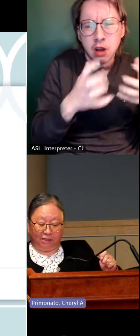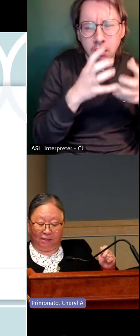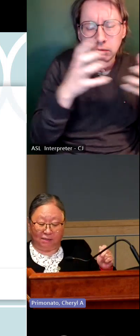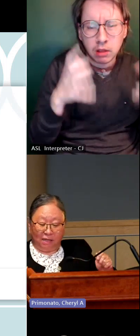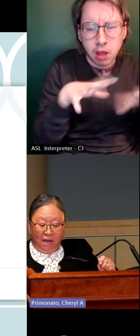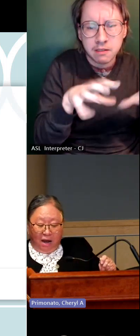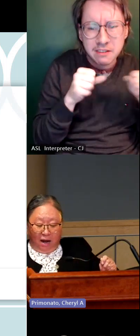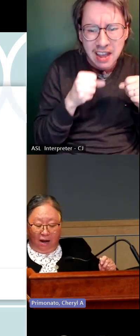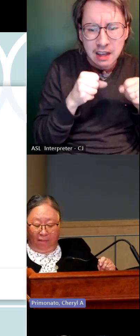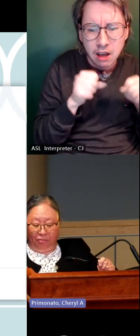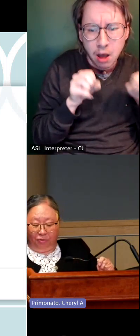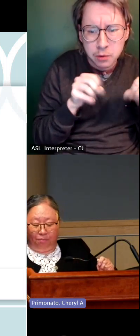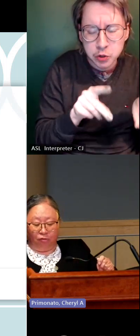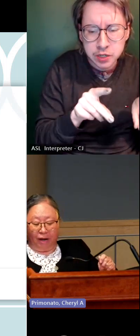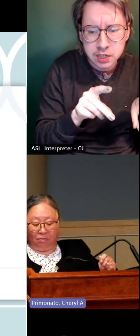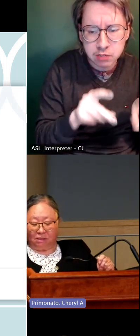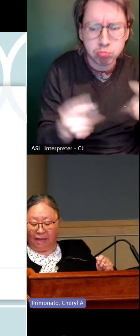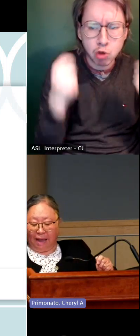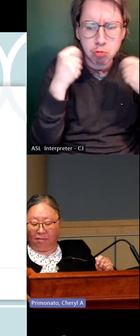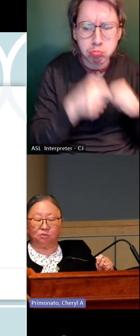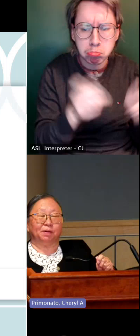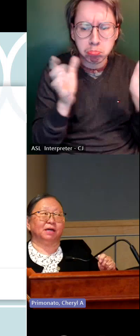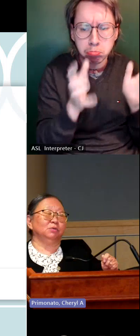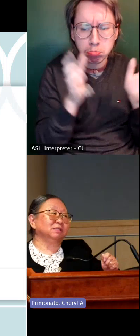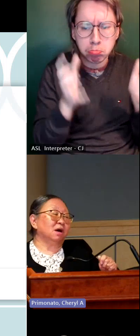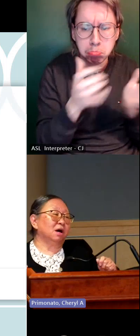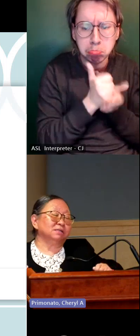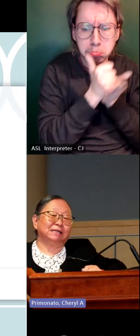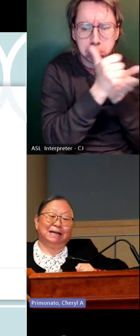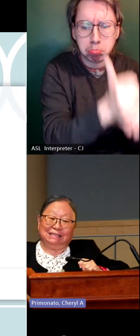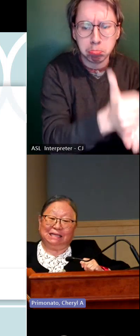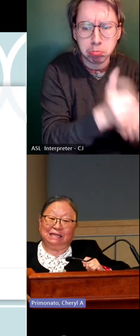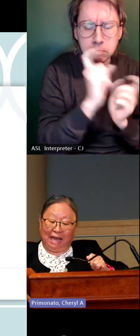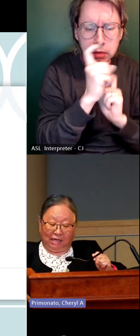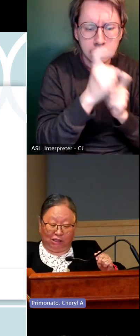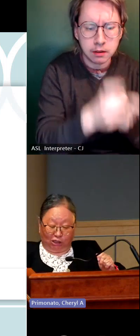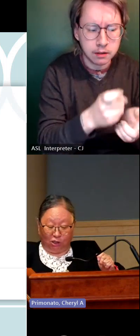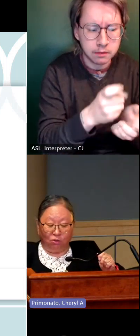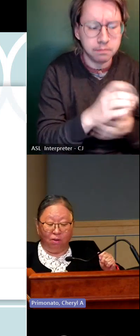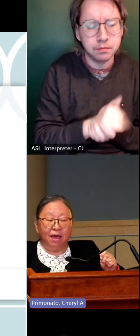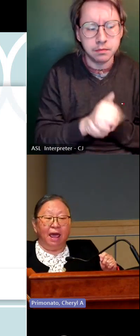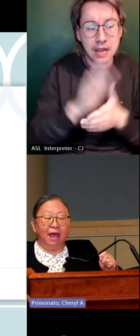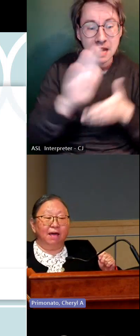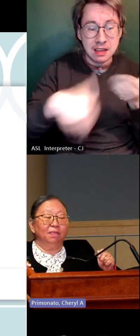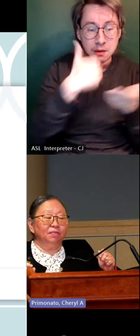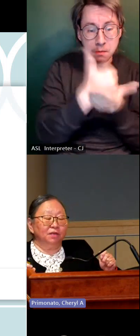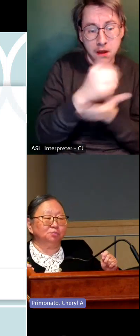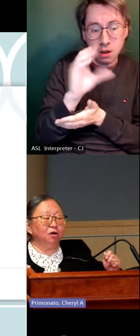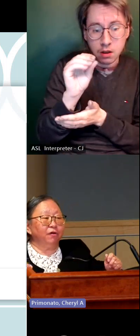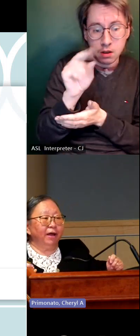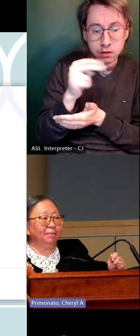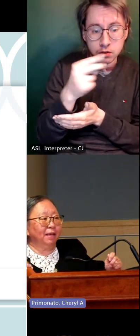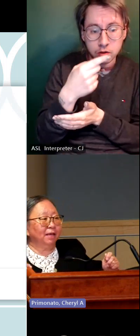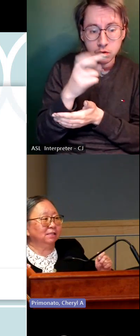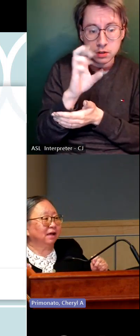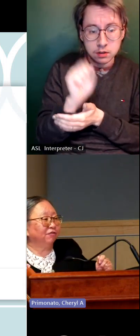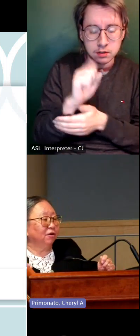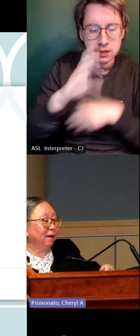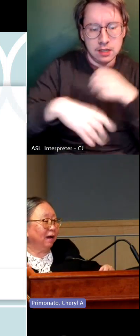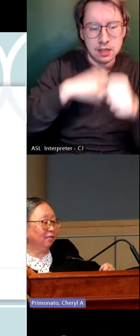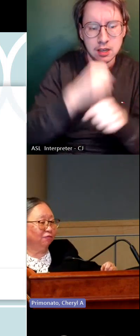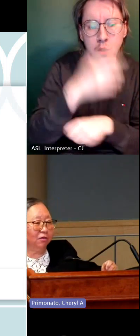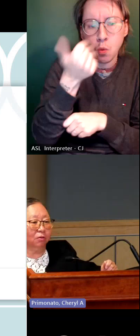funded projects. The program was established by U.S. Congress in 1982, and this program